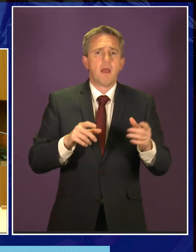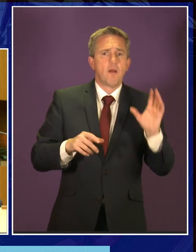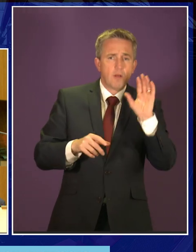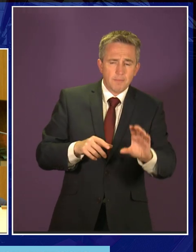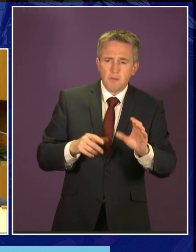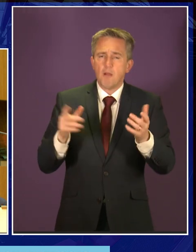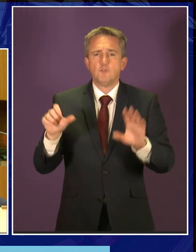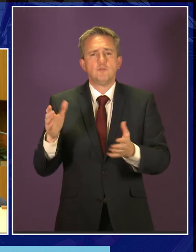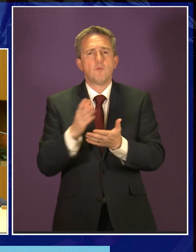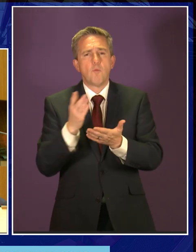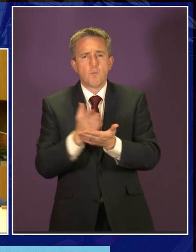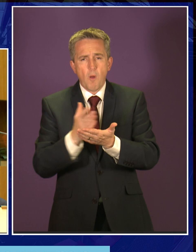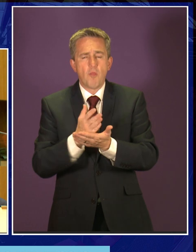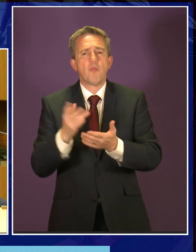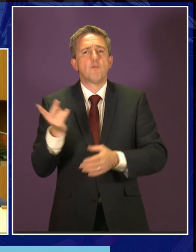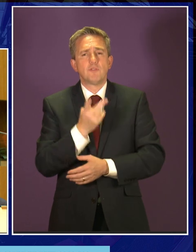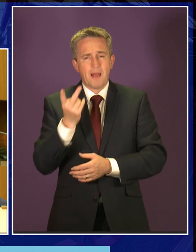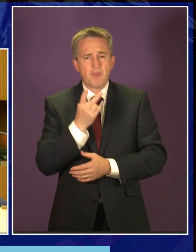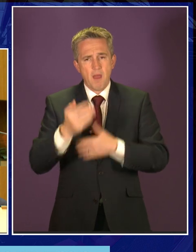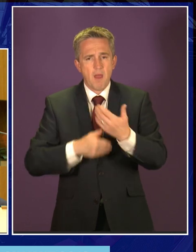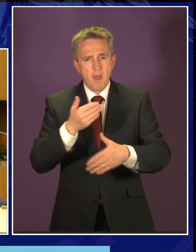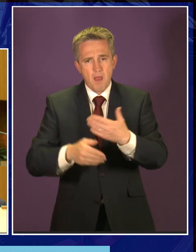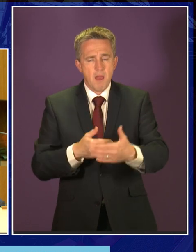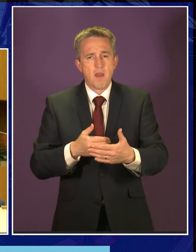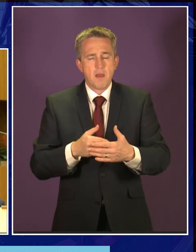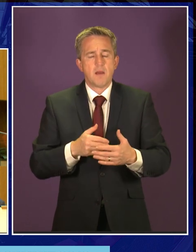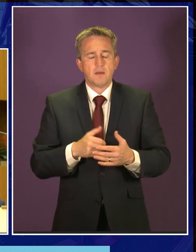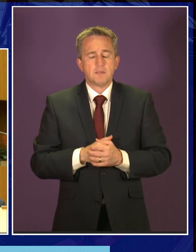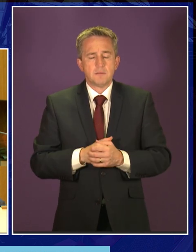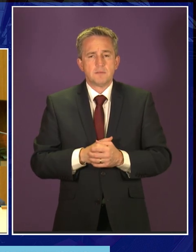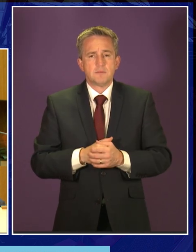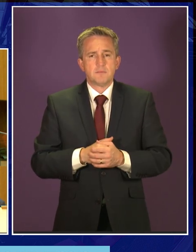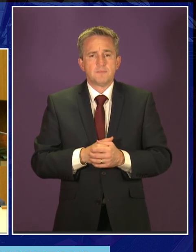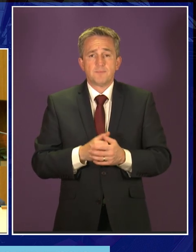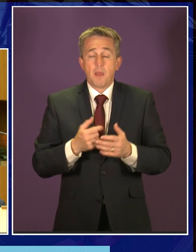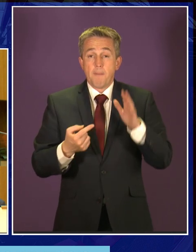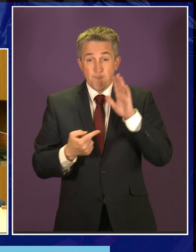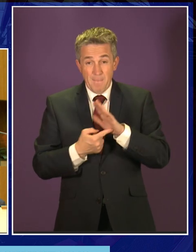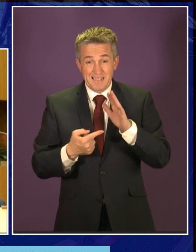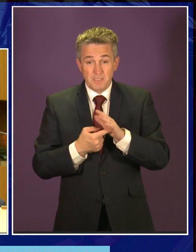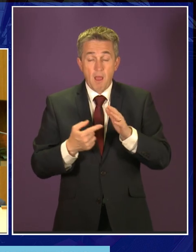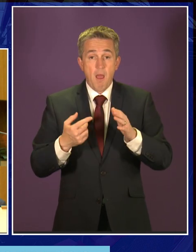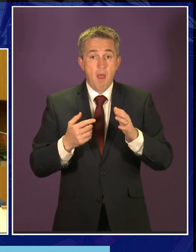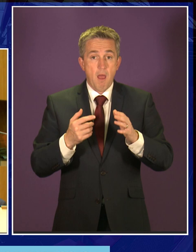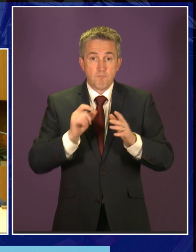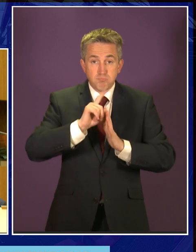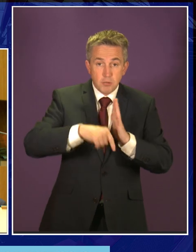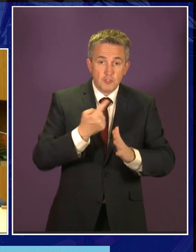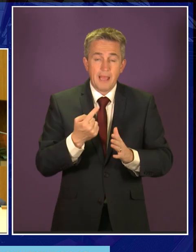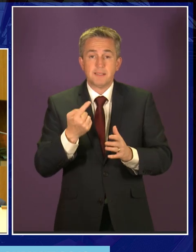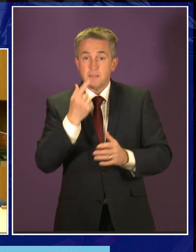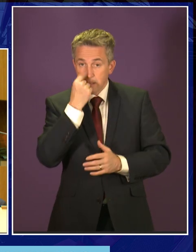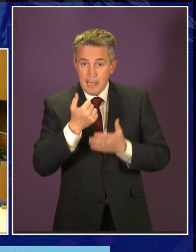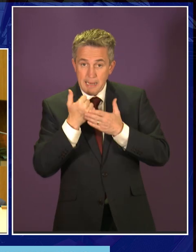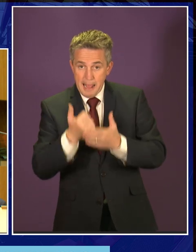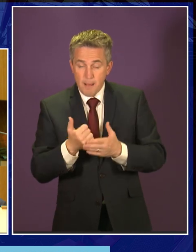of community. And that community can be complex. Major developments can embrace difficulty,